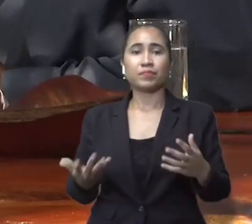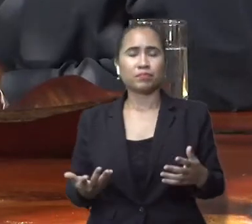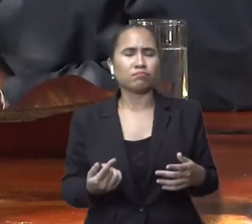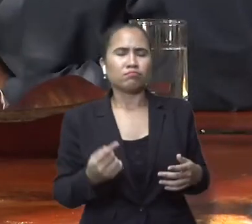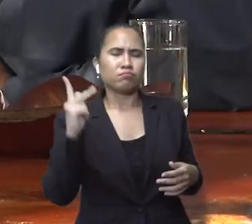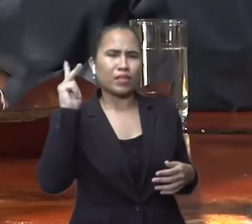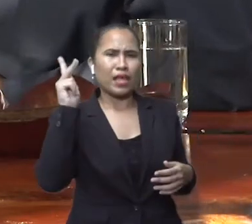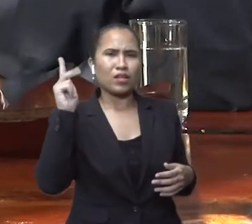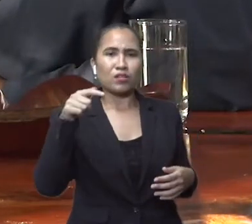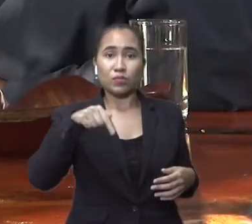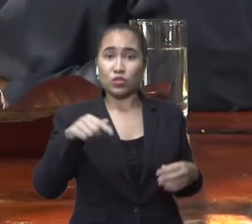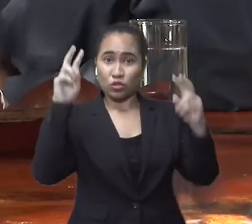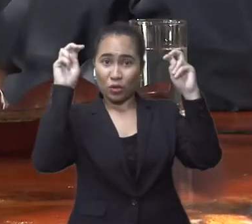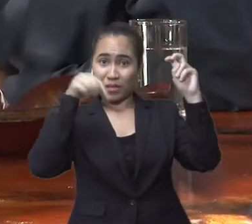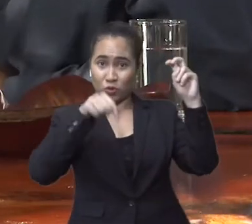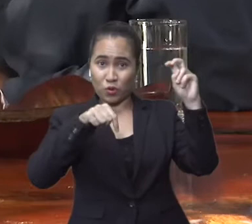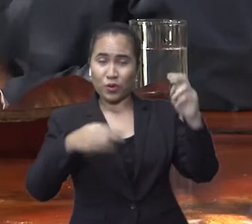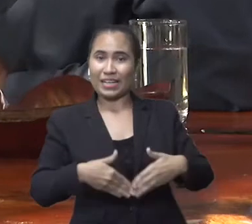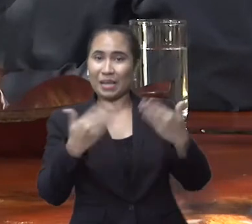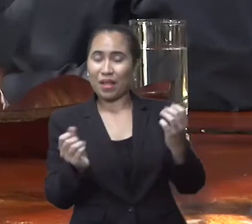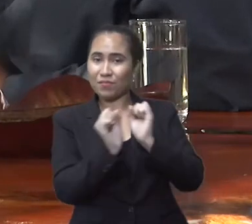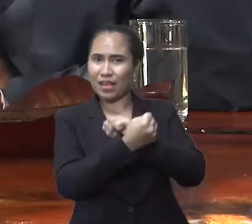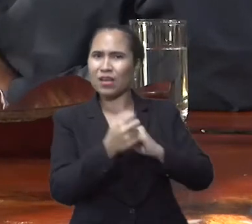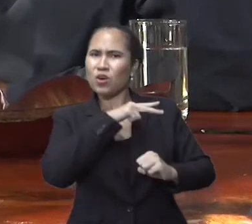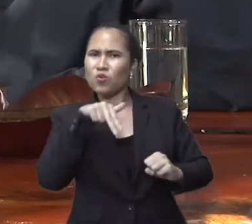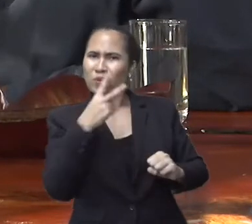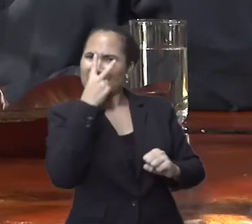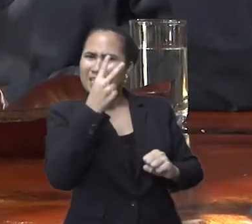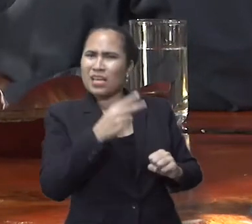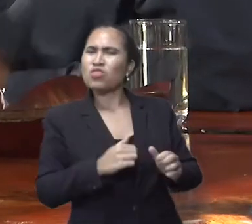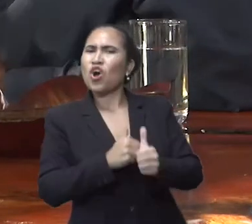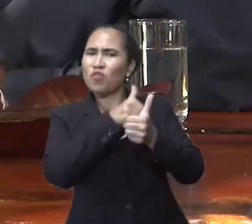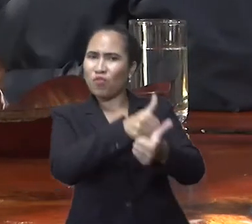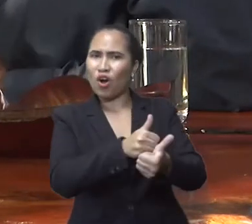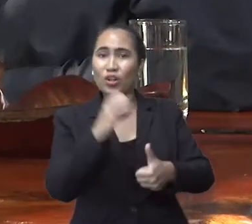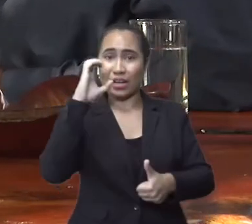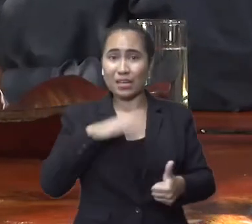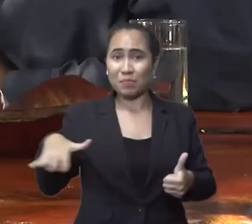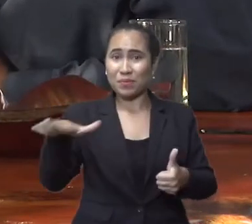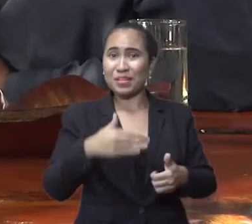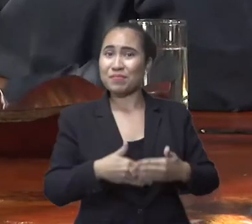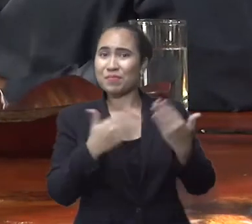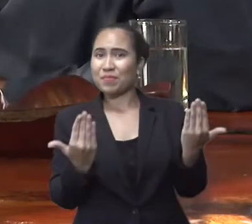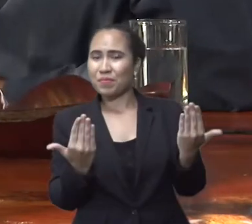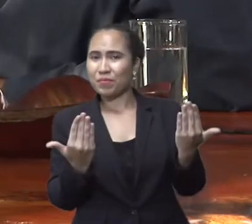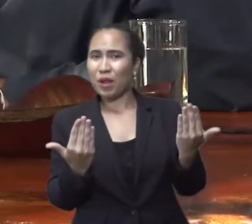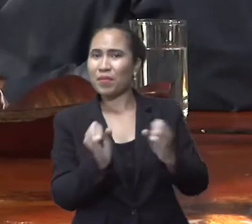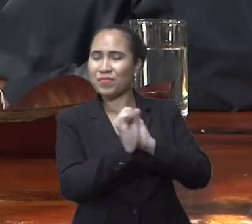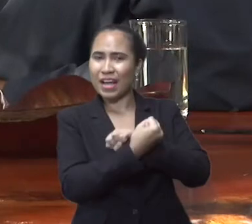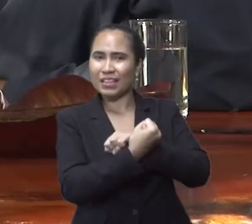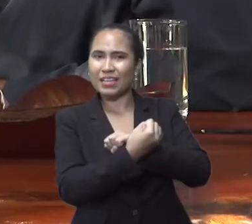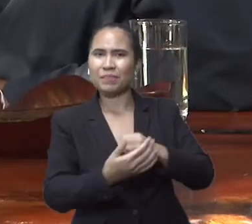I think the topic at the moment is that of climate change, and you can see the impact of climate change in the Caribbean. The Caribbean remains very vulnerable